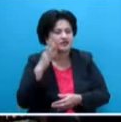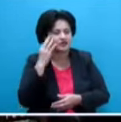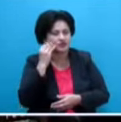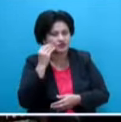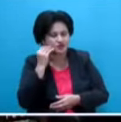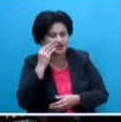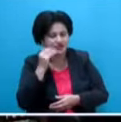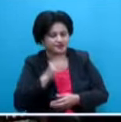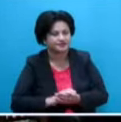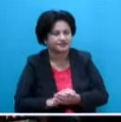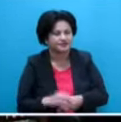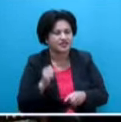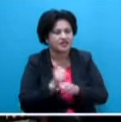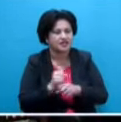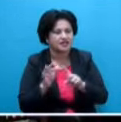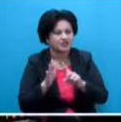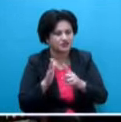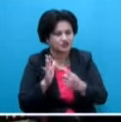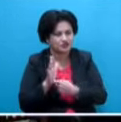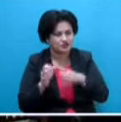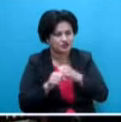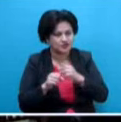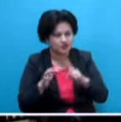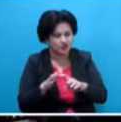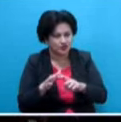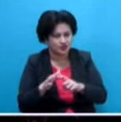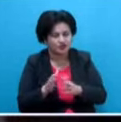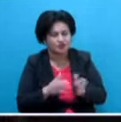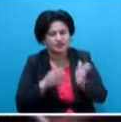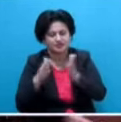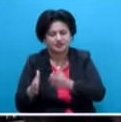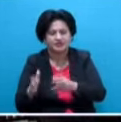the Honorable George Vegnathan. You have the floor, sir.